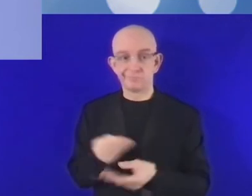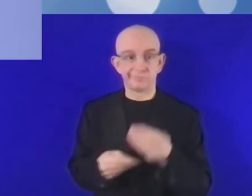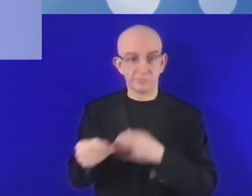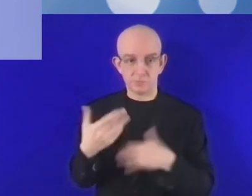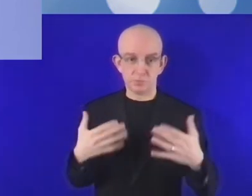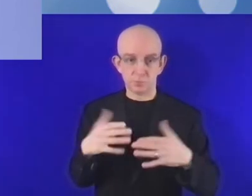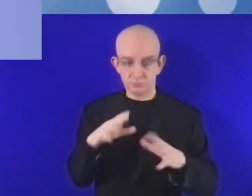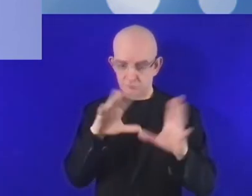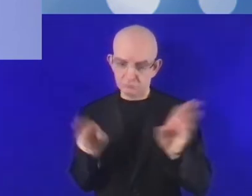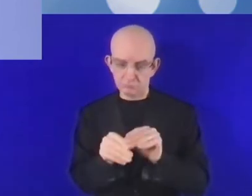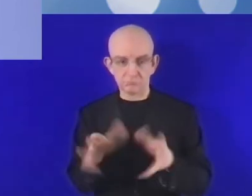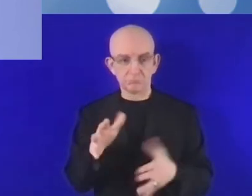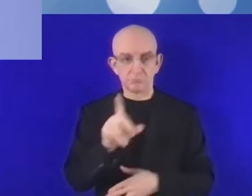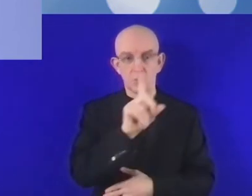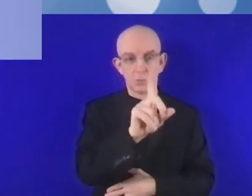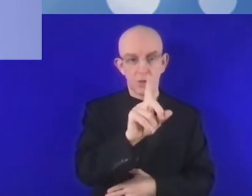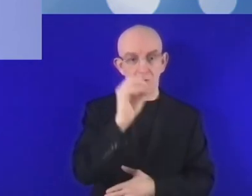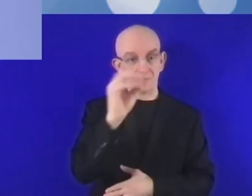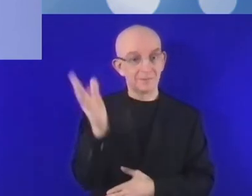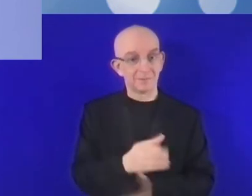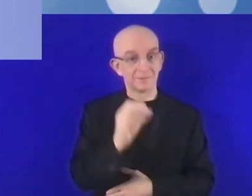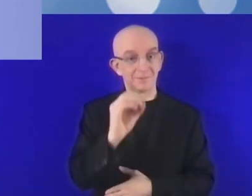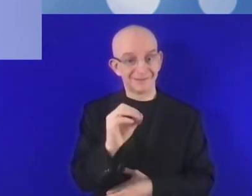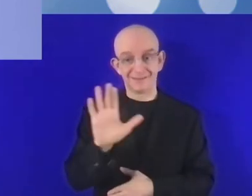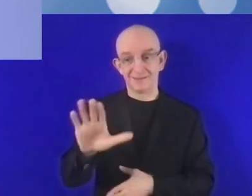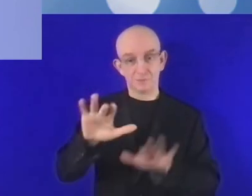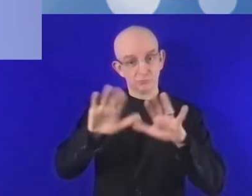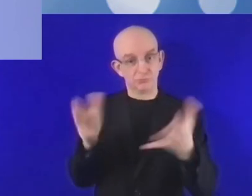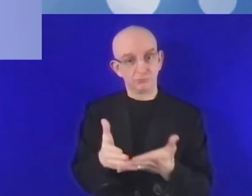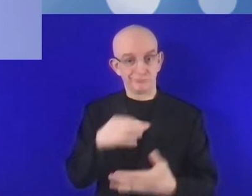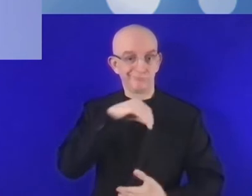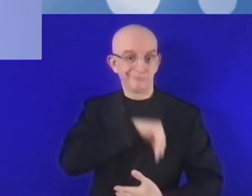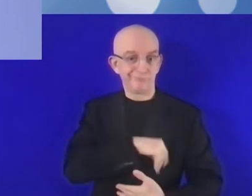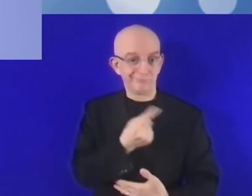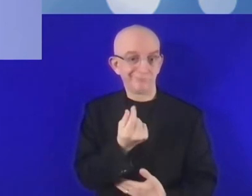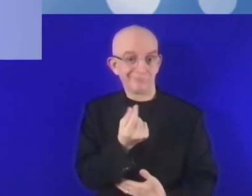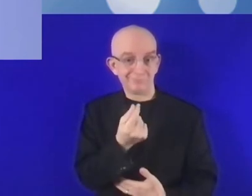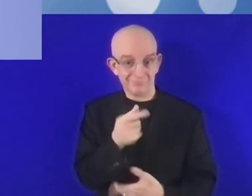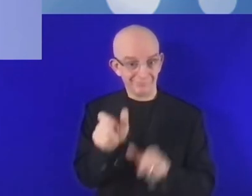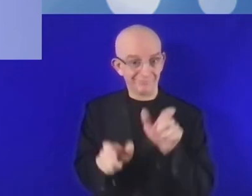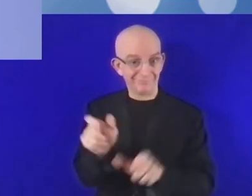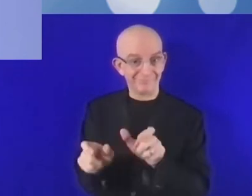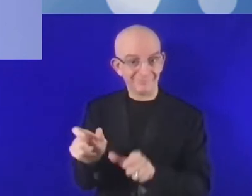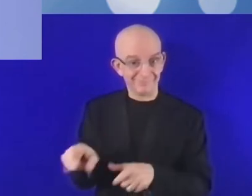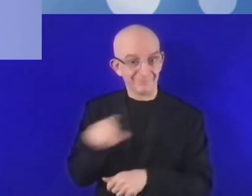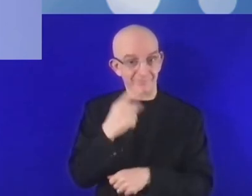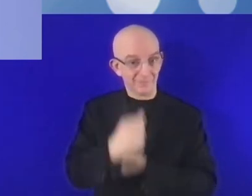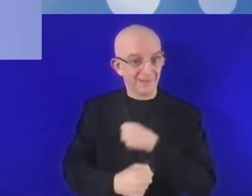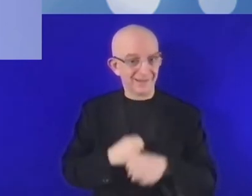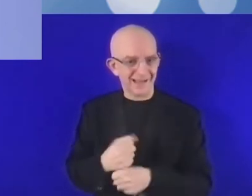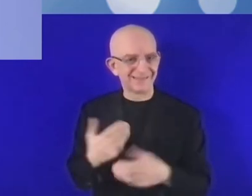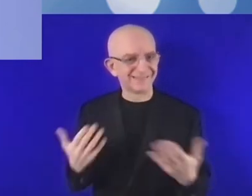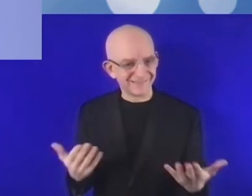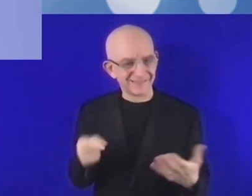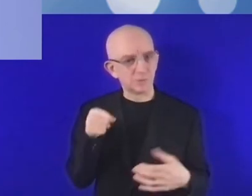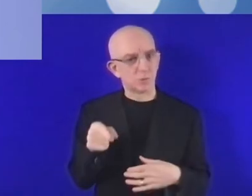substantial gap in financing we are observing uh it is why for us it's obvious that demand